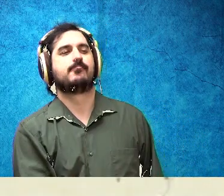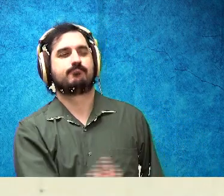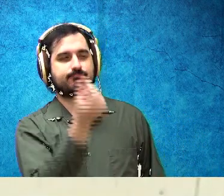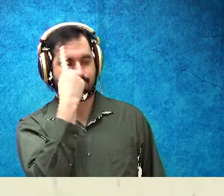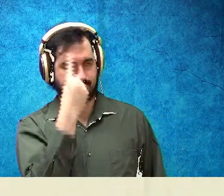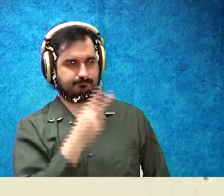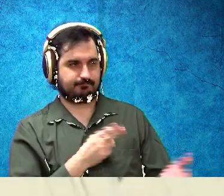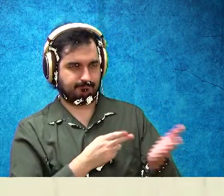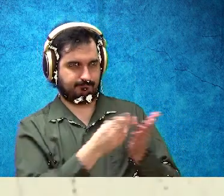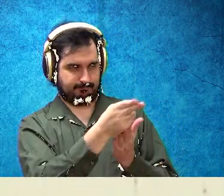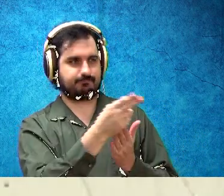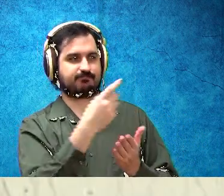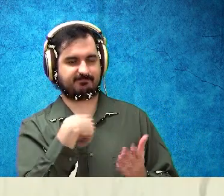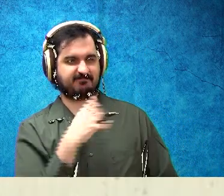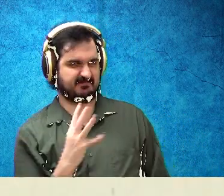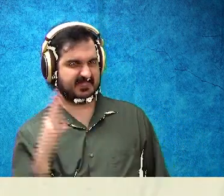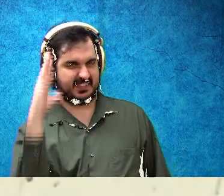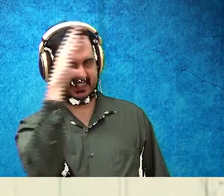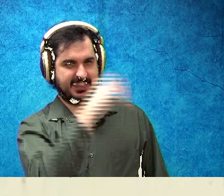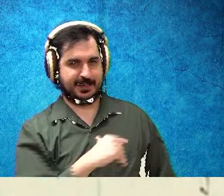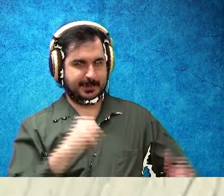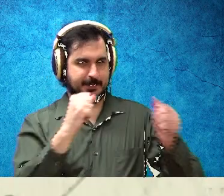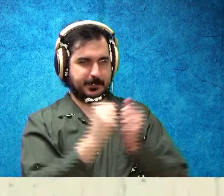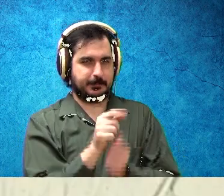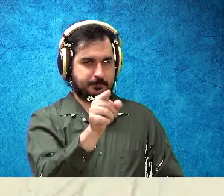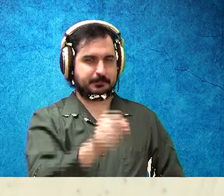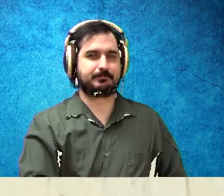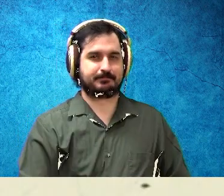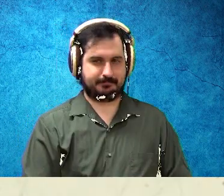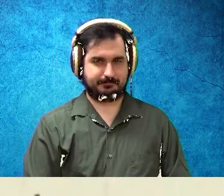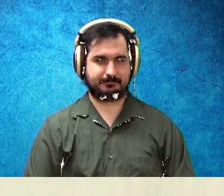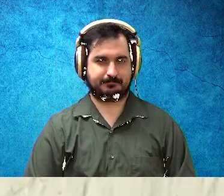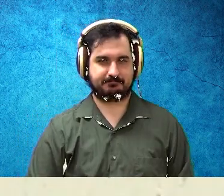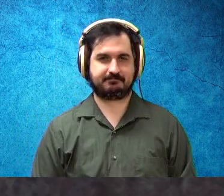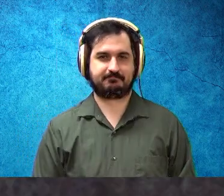truth. I'ma take my best guess with you.